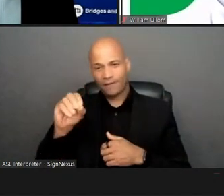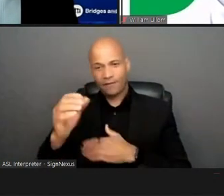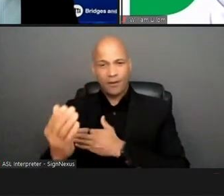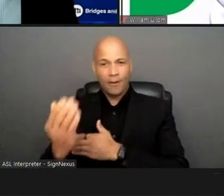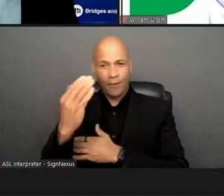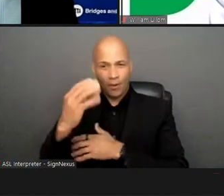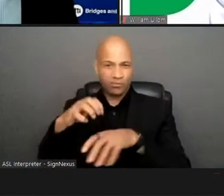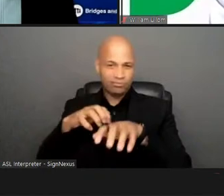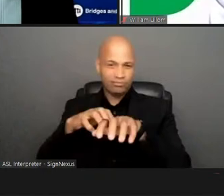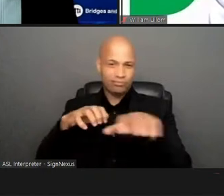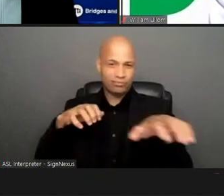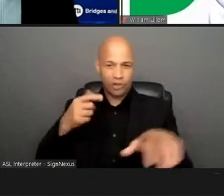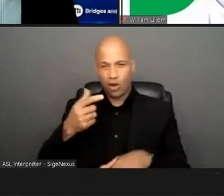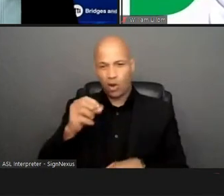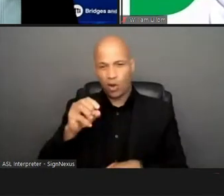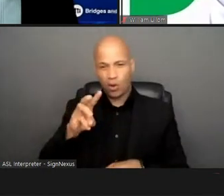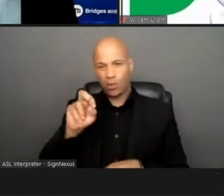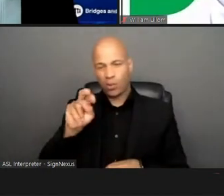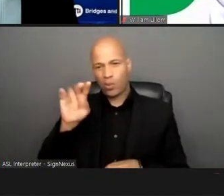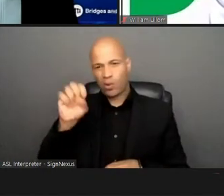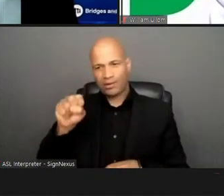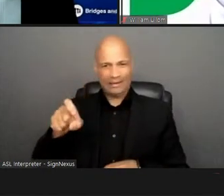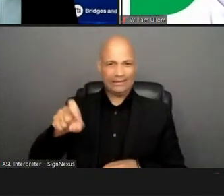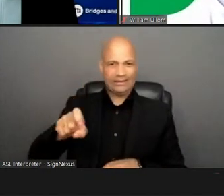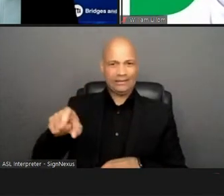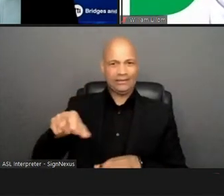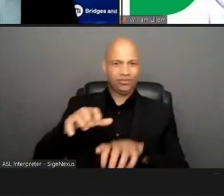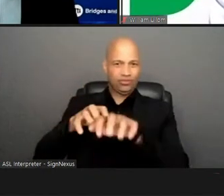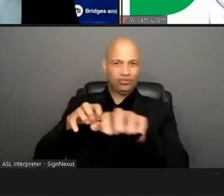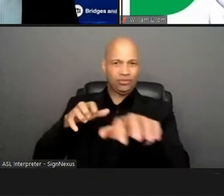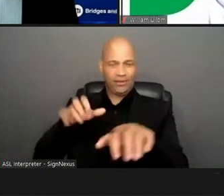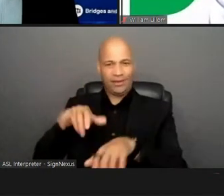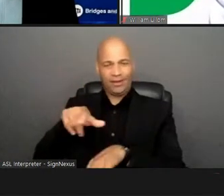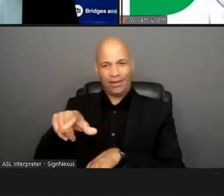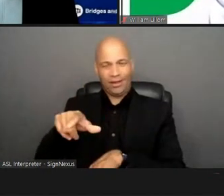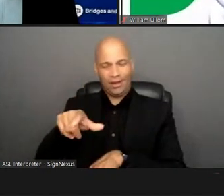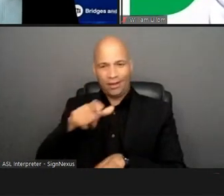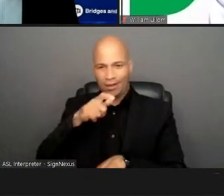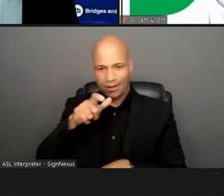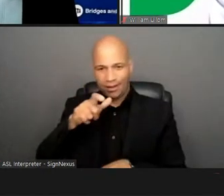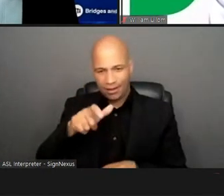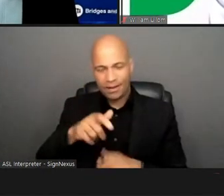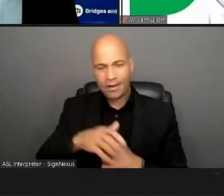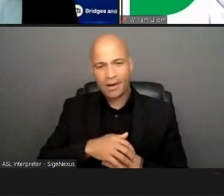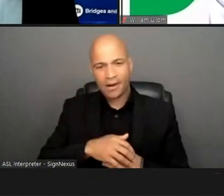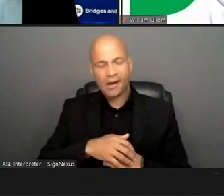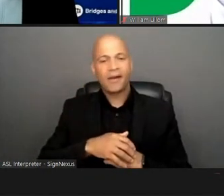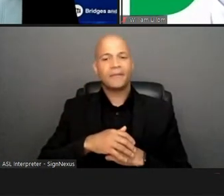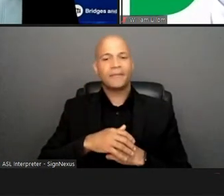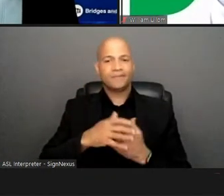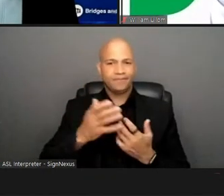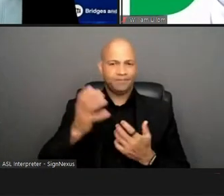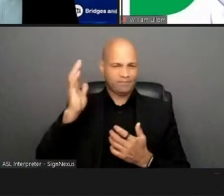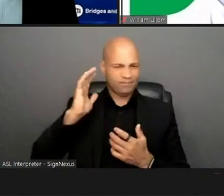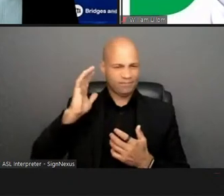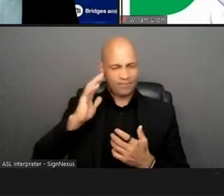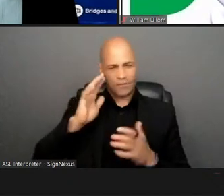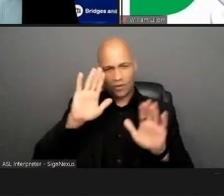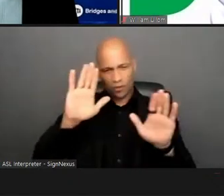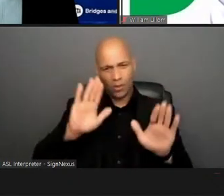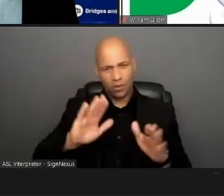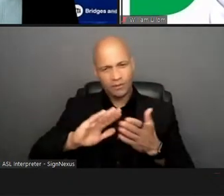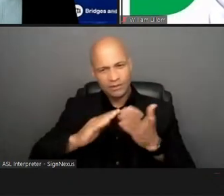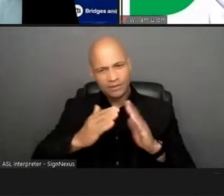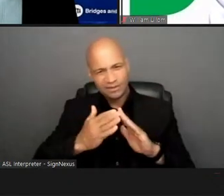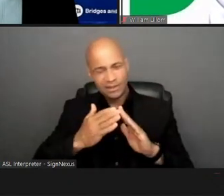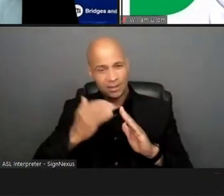a necessity if congestion pricing classes I can guarantee this would be the final nail in the coffin for our formerly great City the increase in costs alone